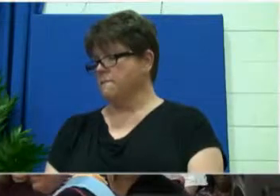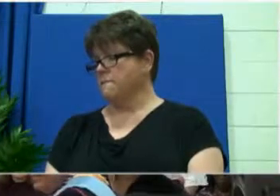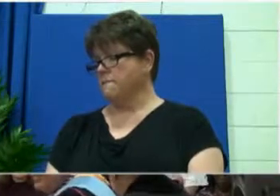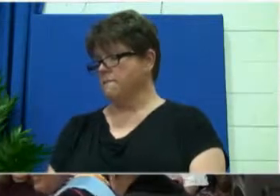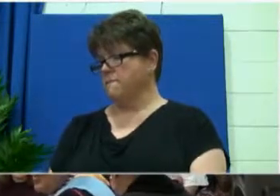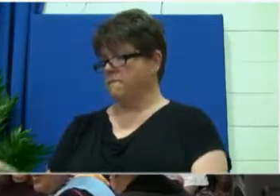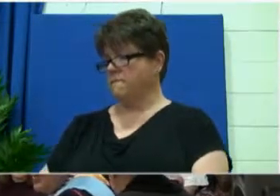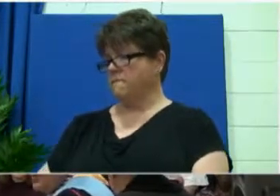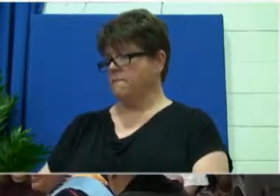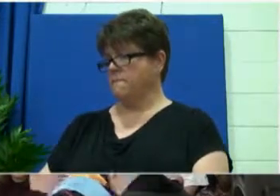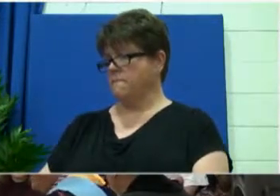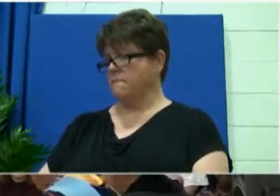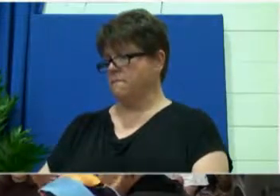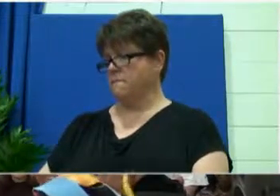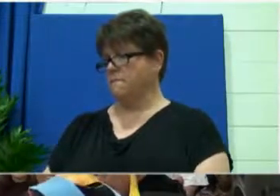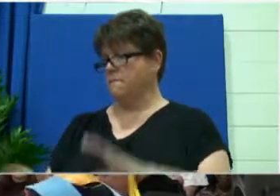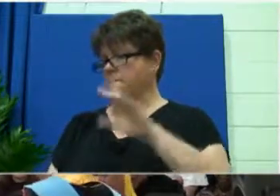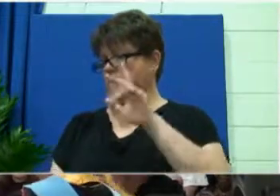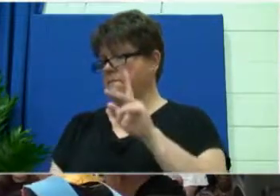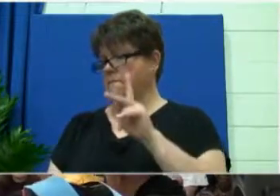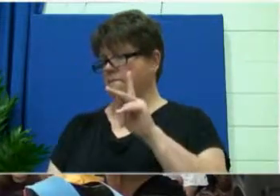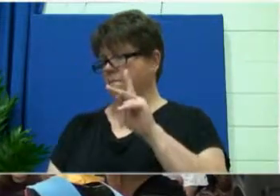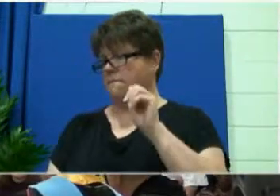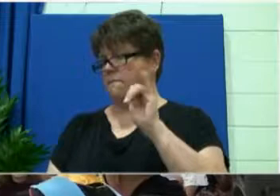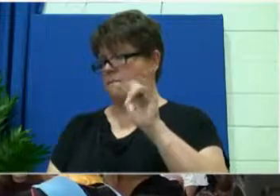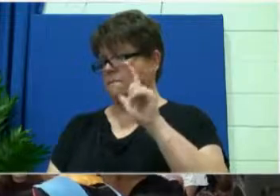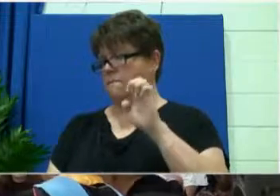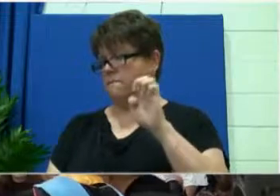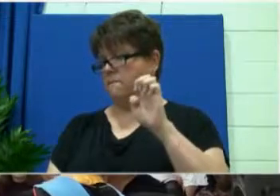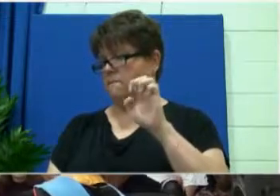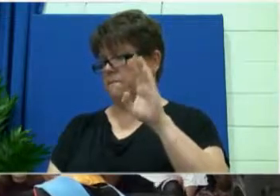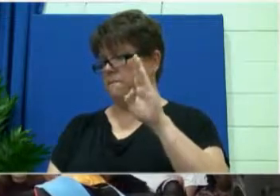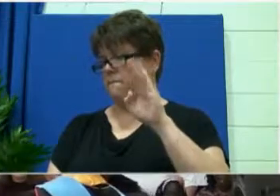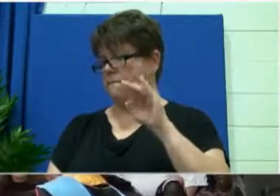Kaylee Nicole Bunker, Associate in Arts.